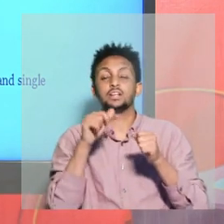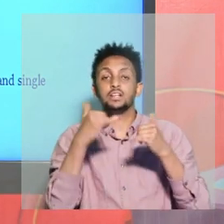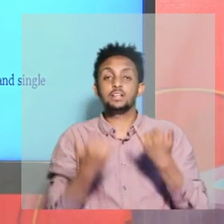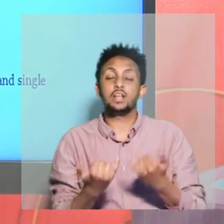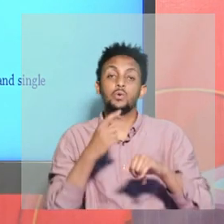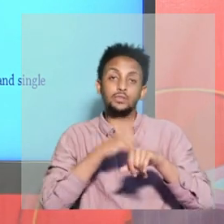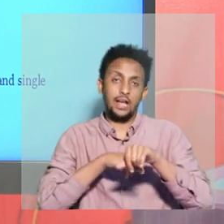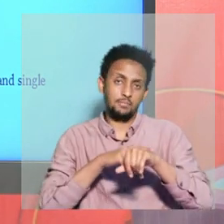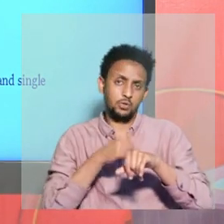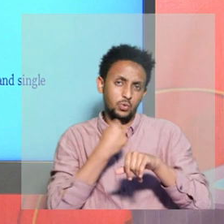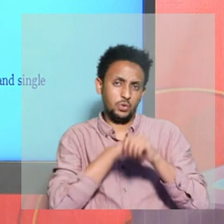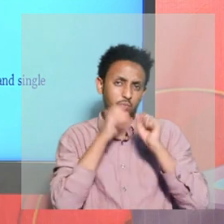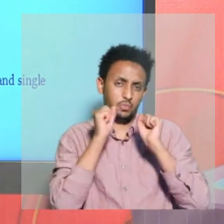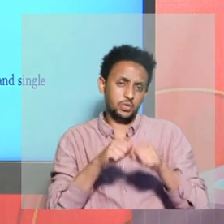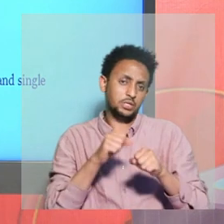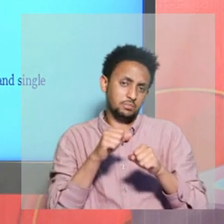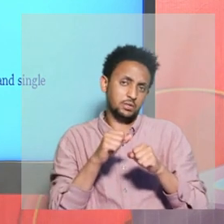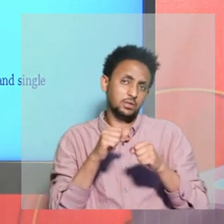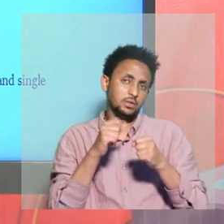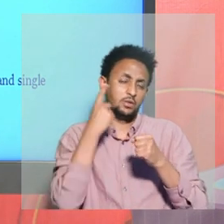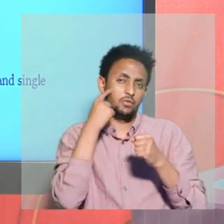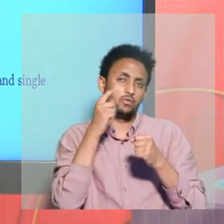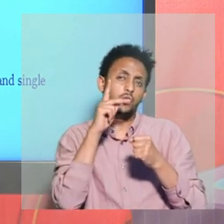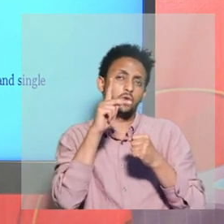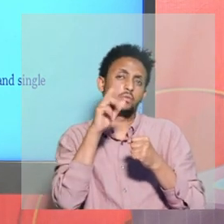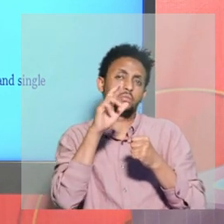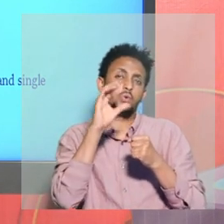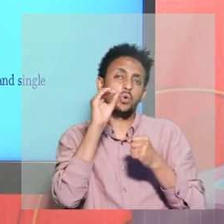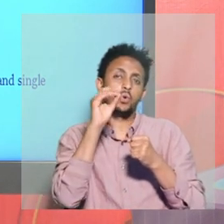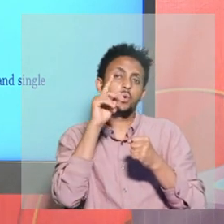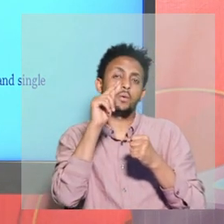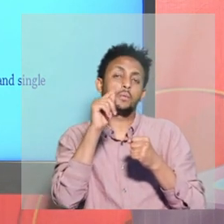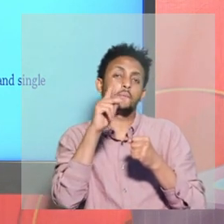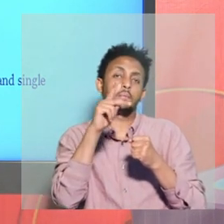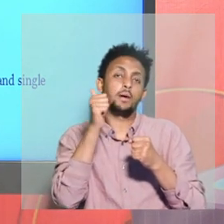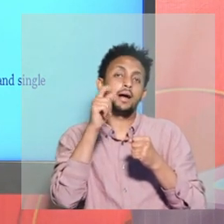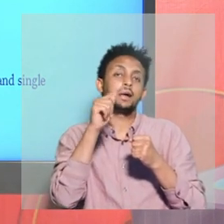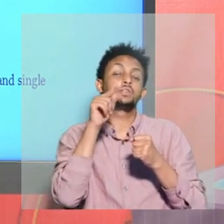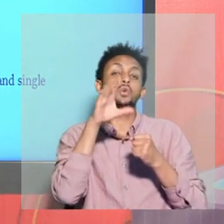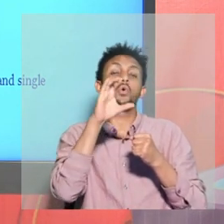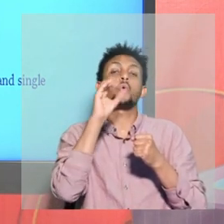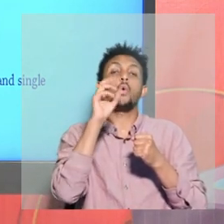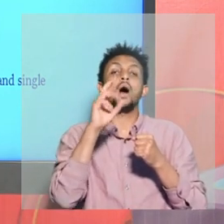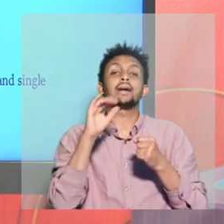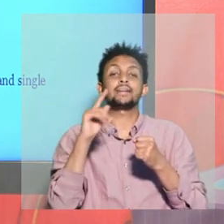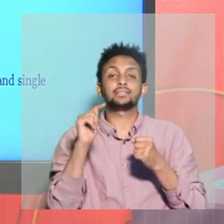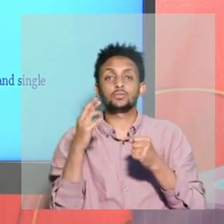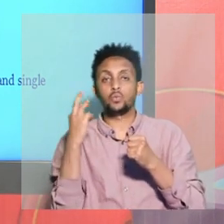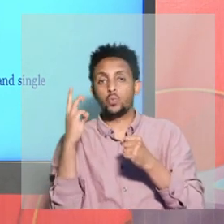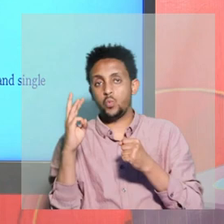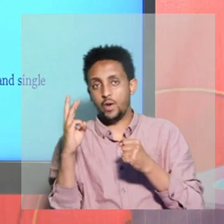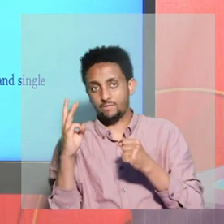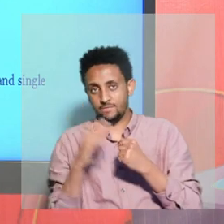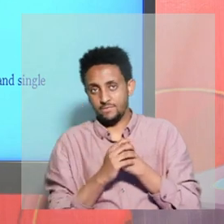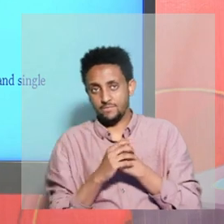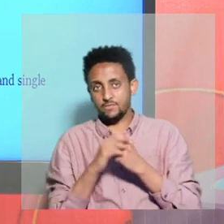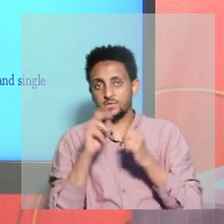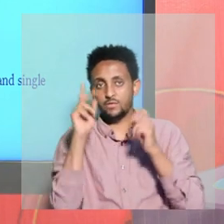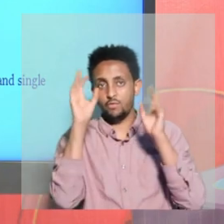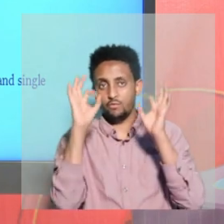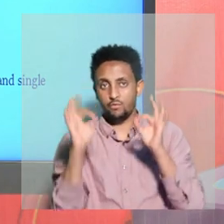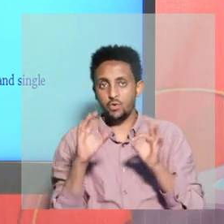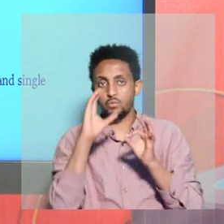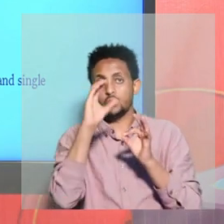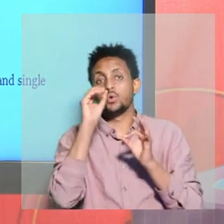nowadays, it's possible to use laser for propagating those and form a coherent wave forms.